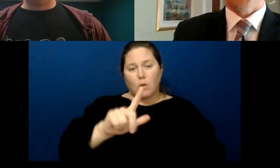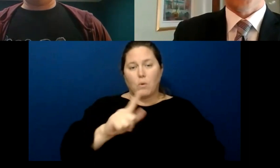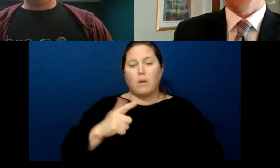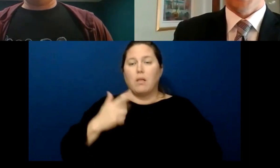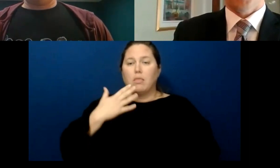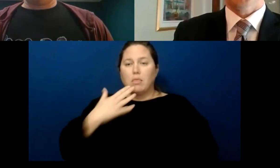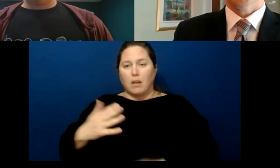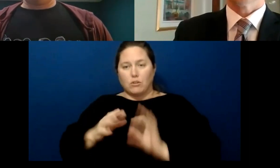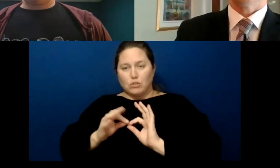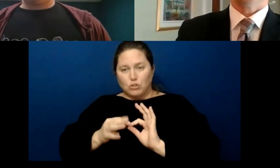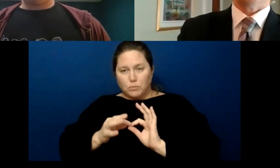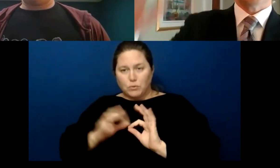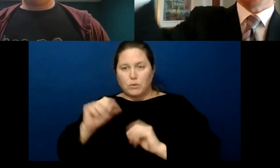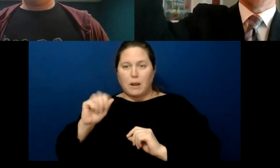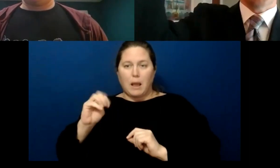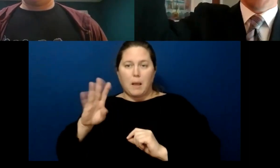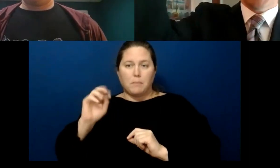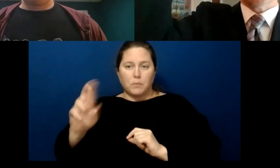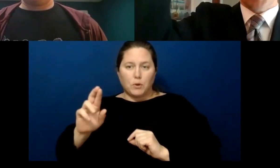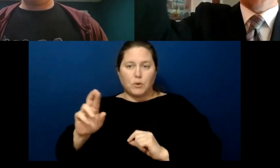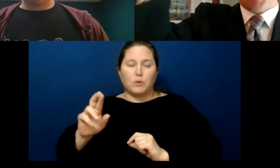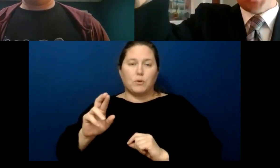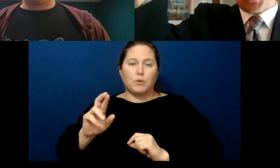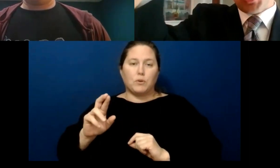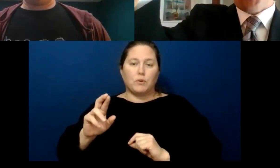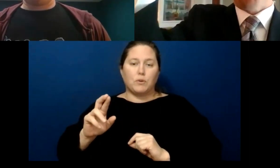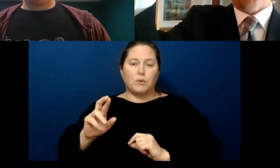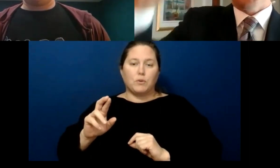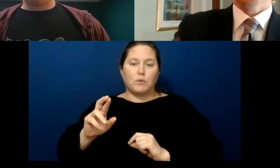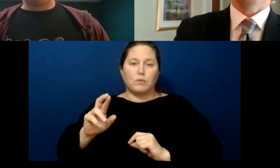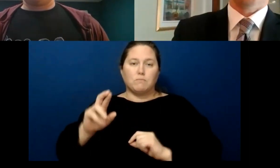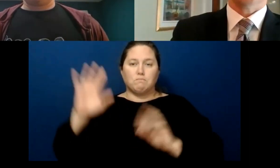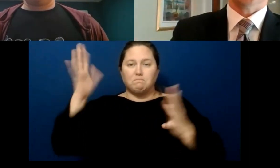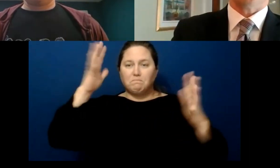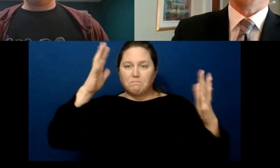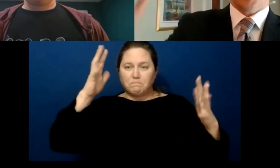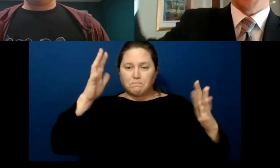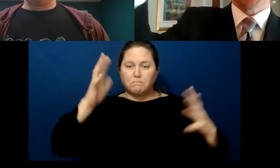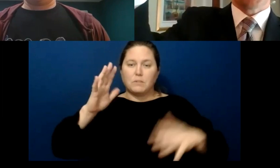Caldwell for her help. Can we have some Zoom hands up as a show of